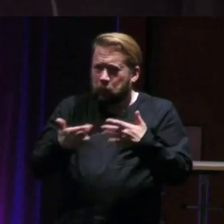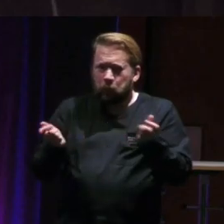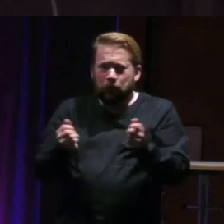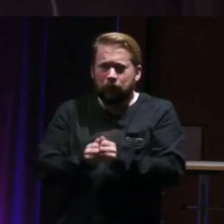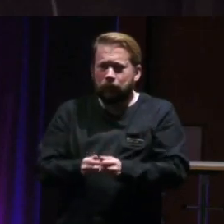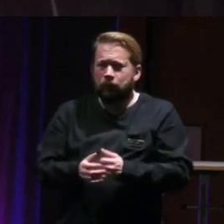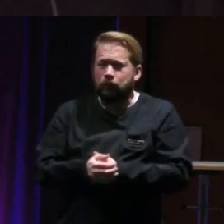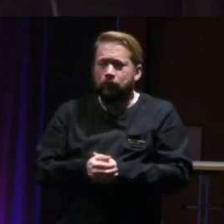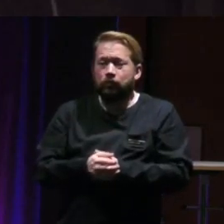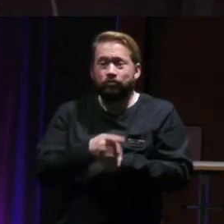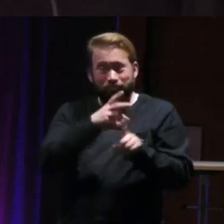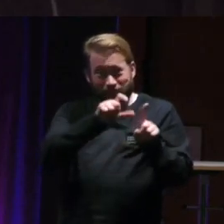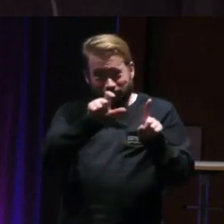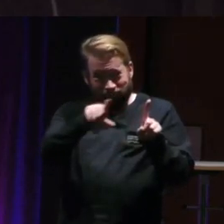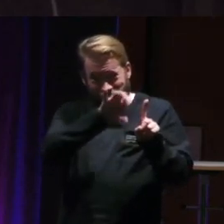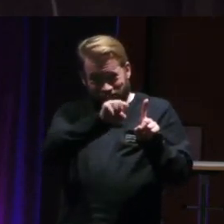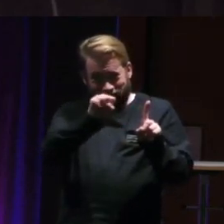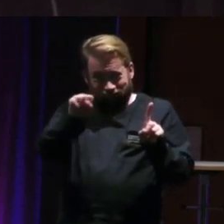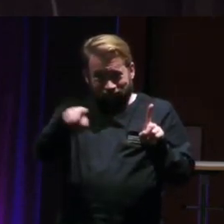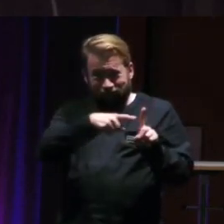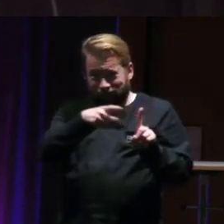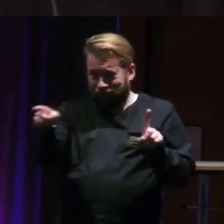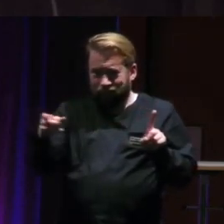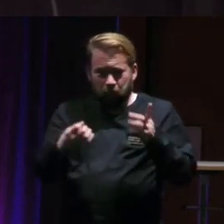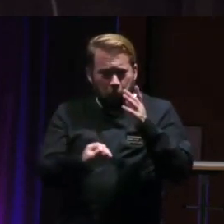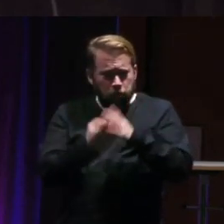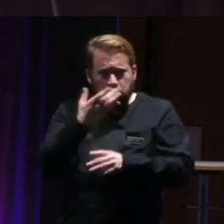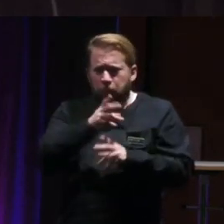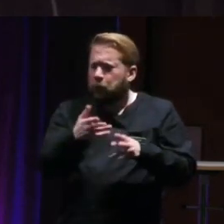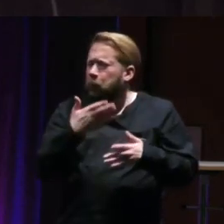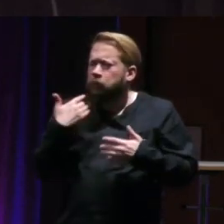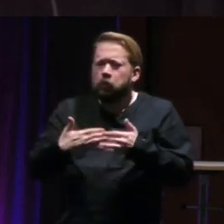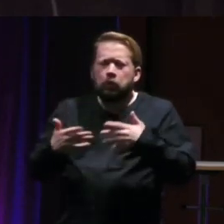just did not do anything.